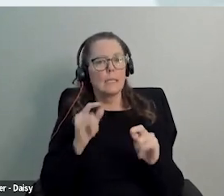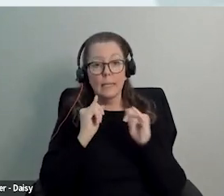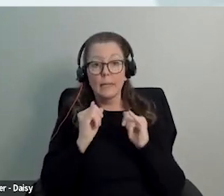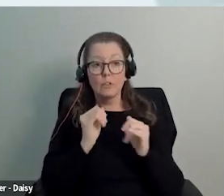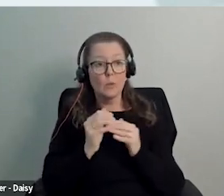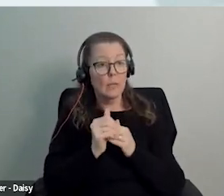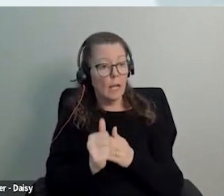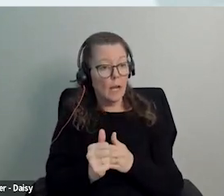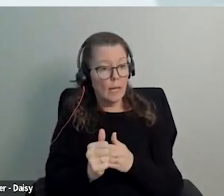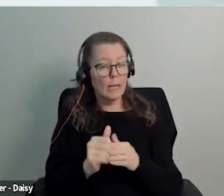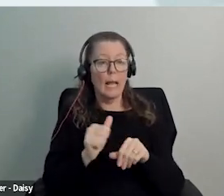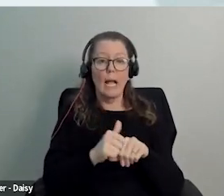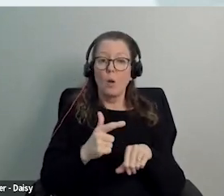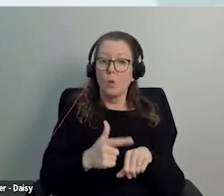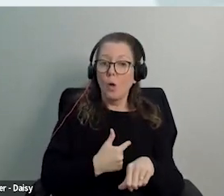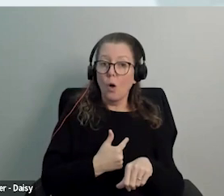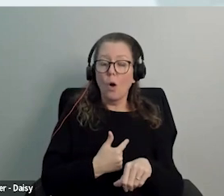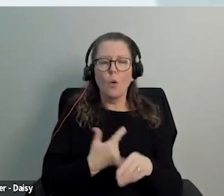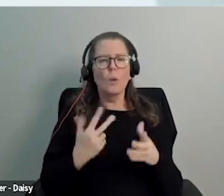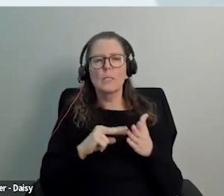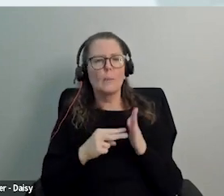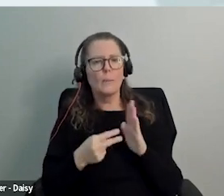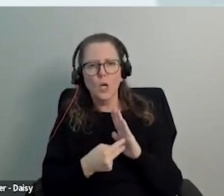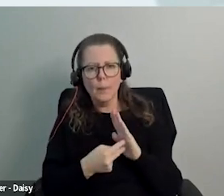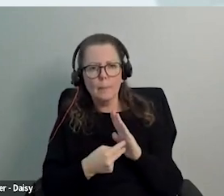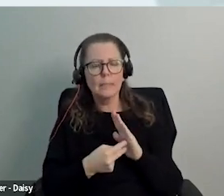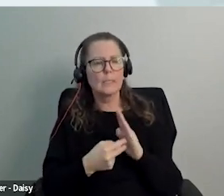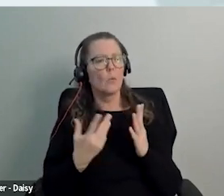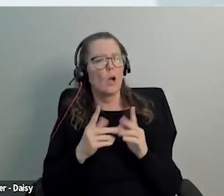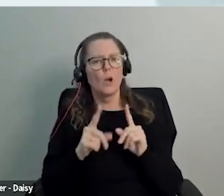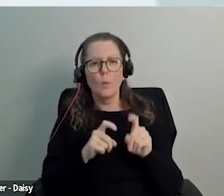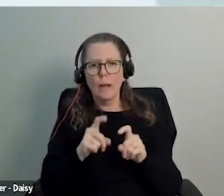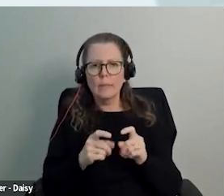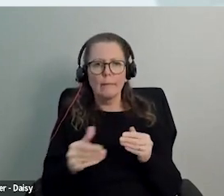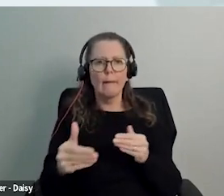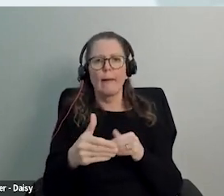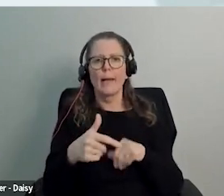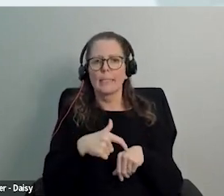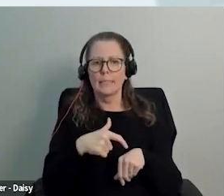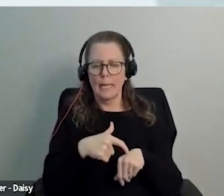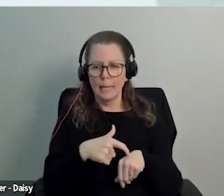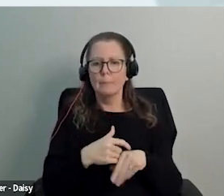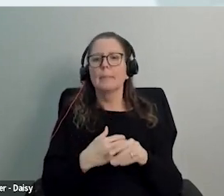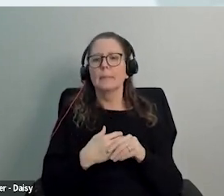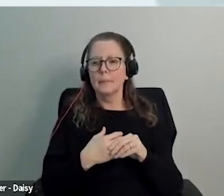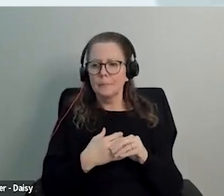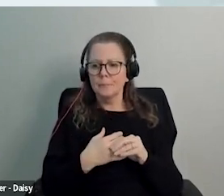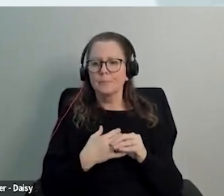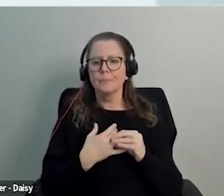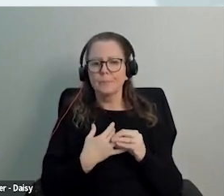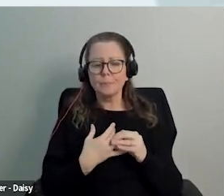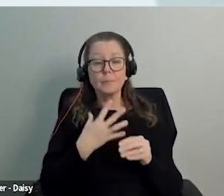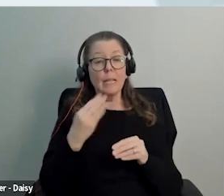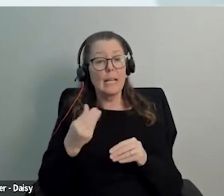at the interview, how long it will be, the purpose of the interview, the questions that will be asked, and extending an